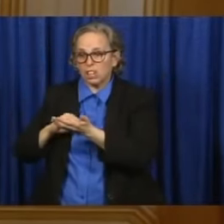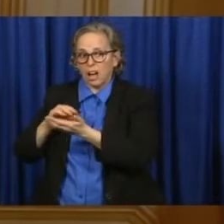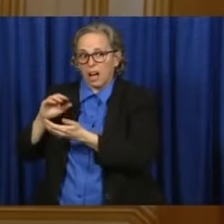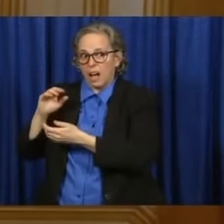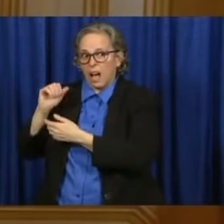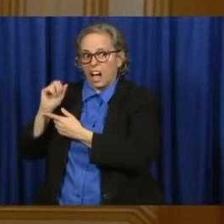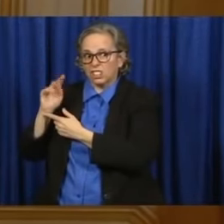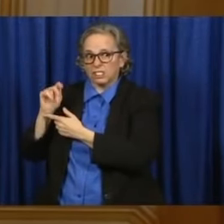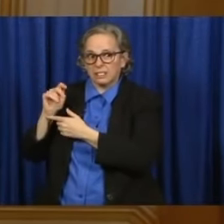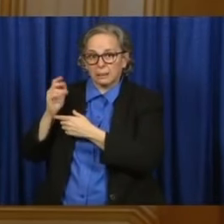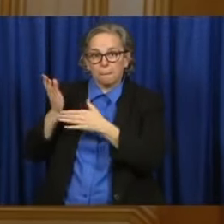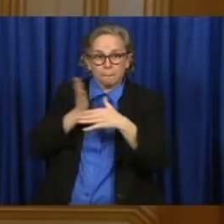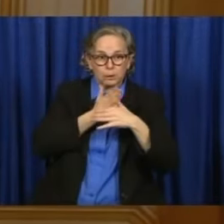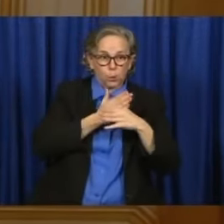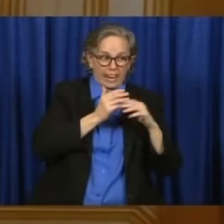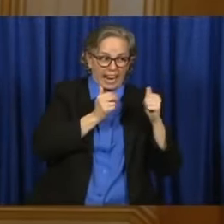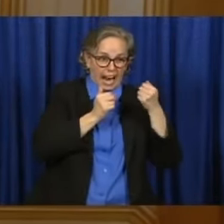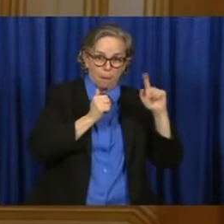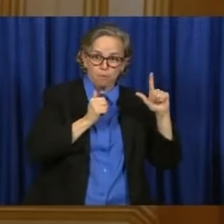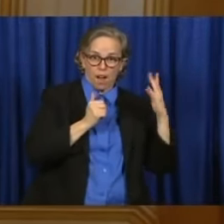and May 15th.